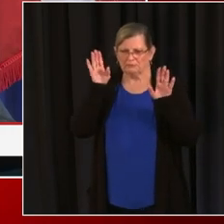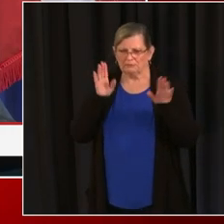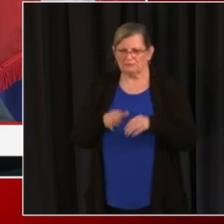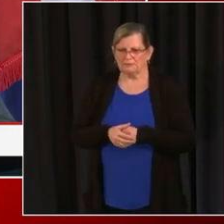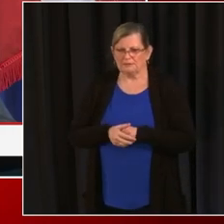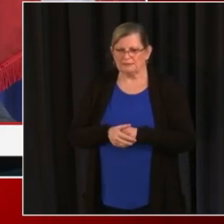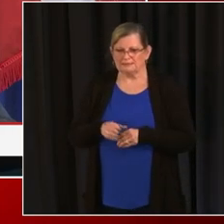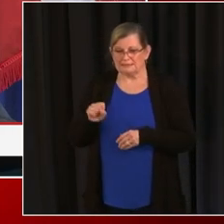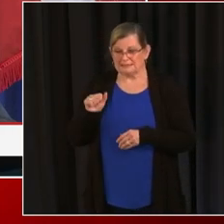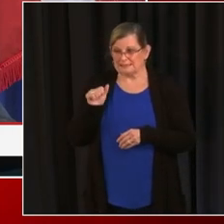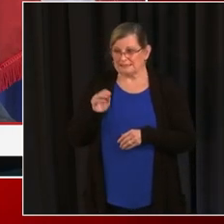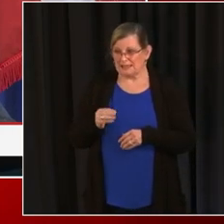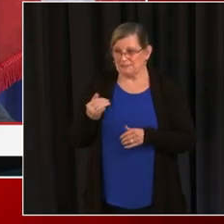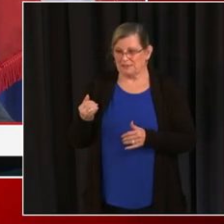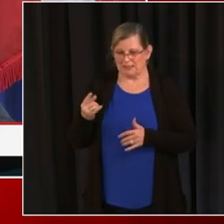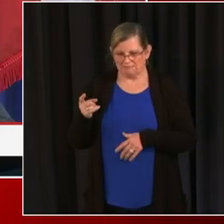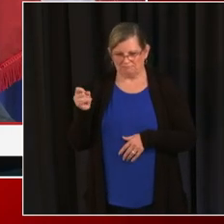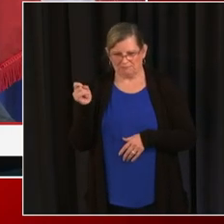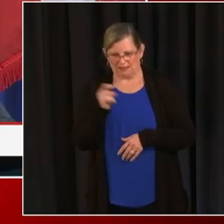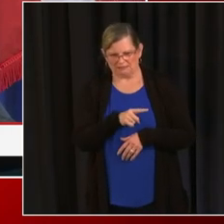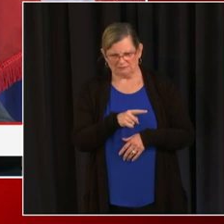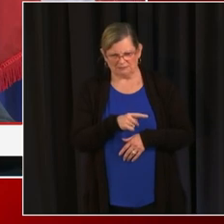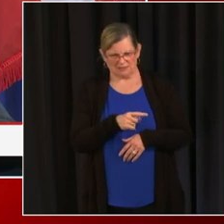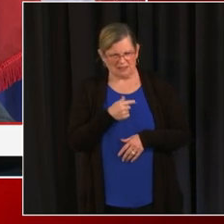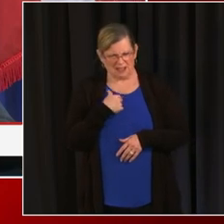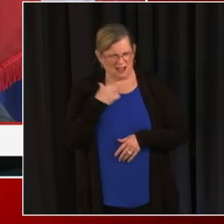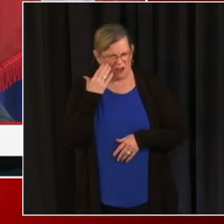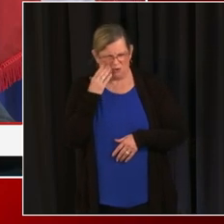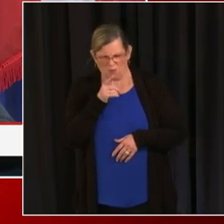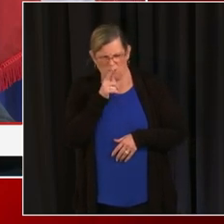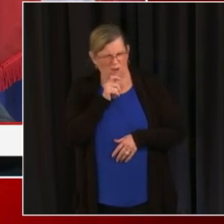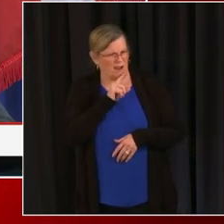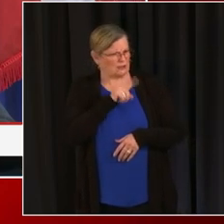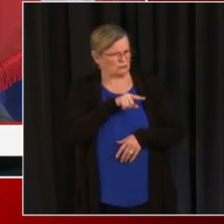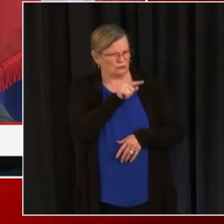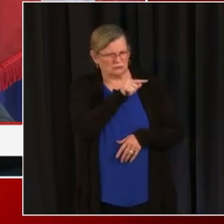Sam. Yes, Mayor. I don't know if this is for you or for Dr. Nesbitt. But, Okay.